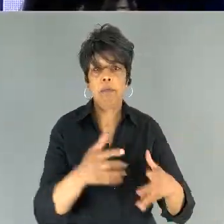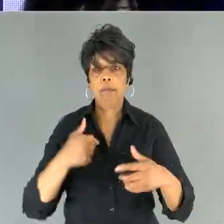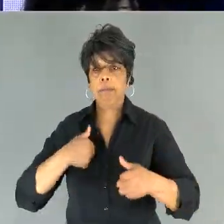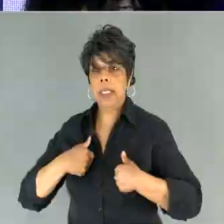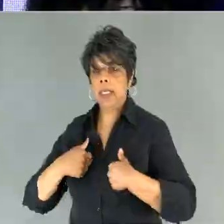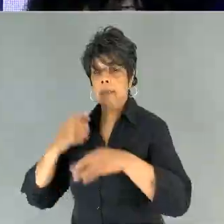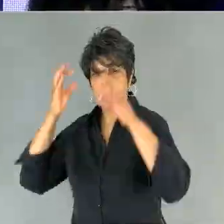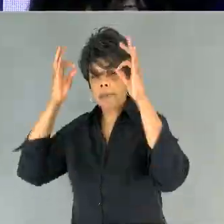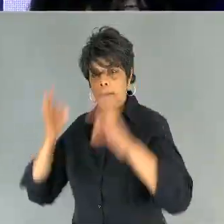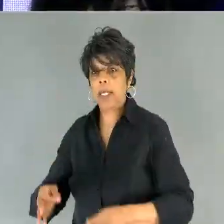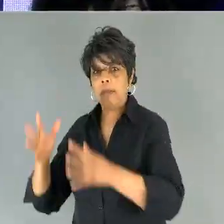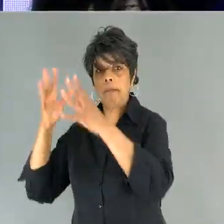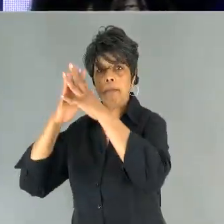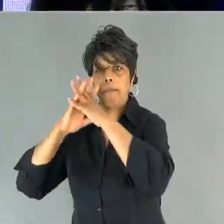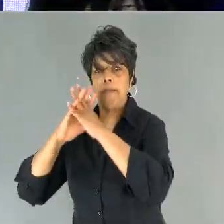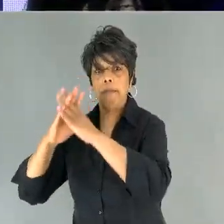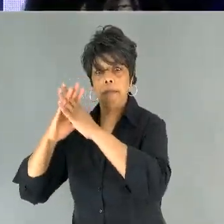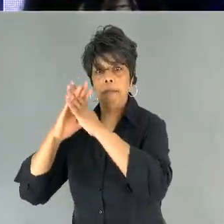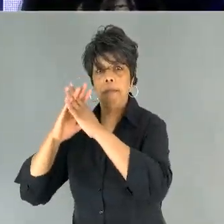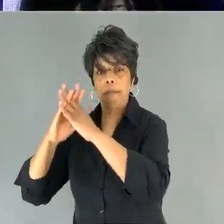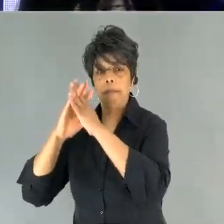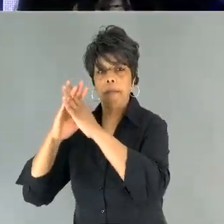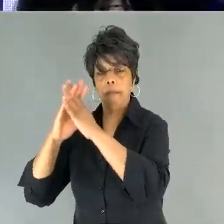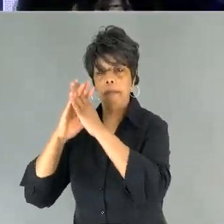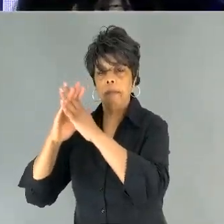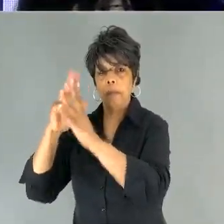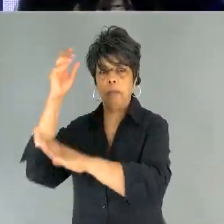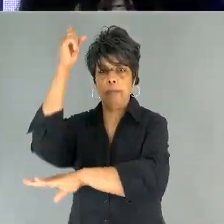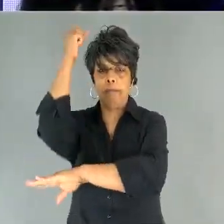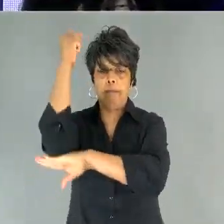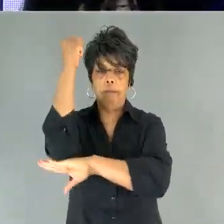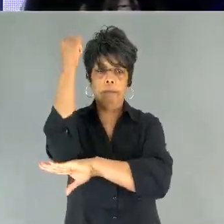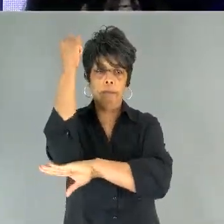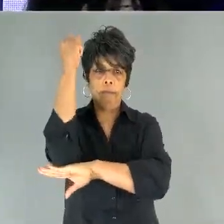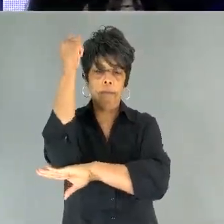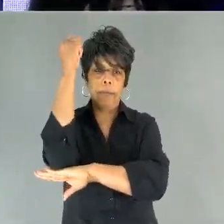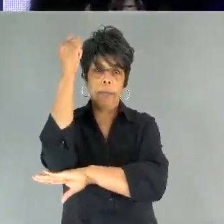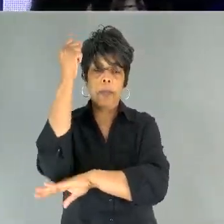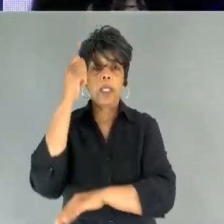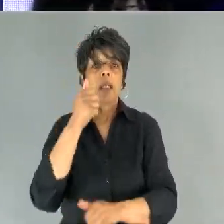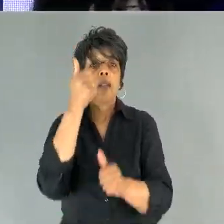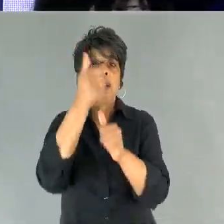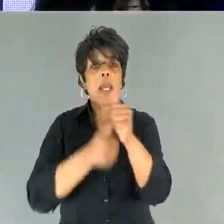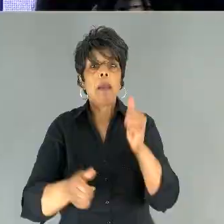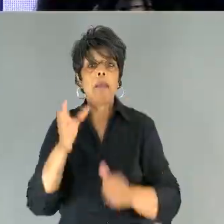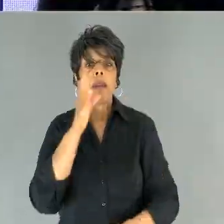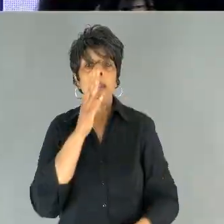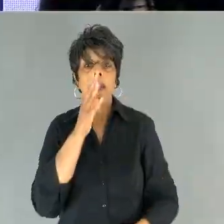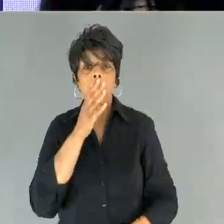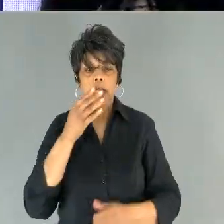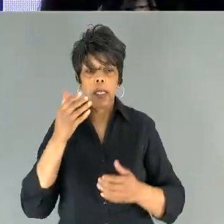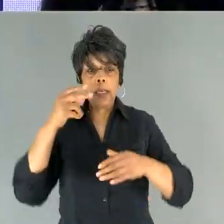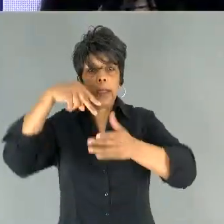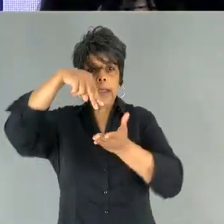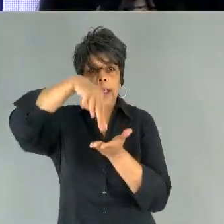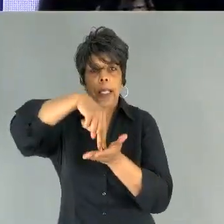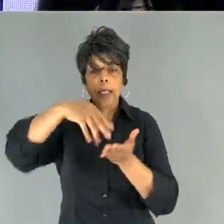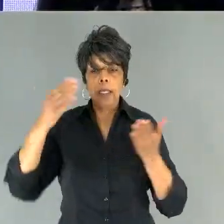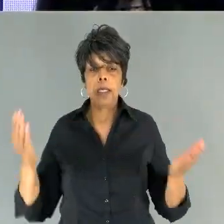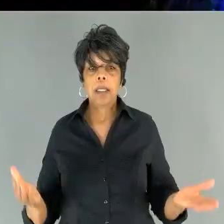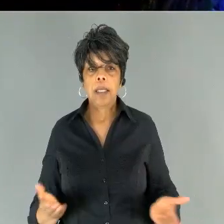And so every mother that is standing here, you're standing in the place that Hannah stood,